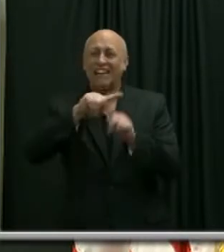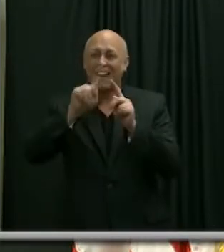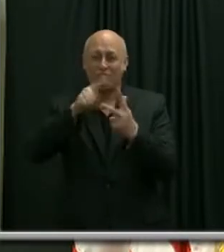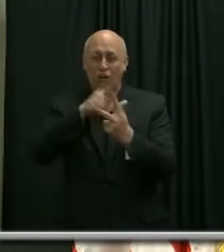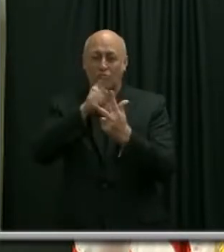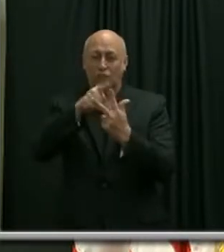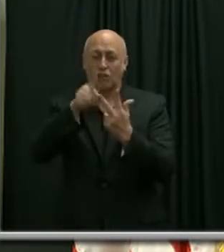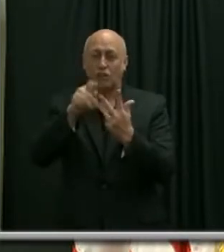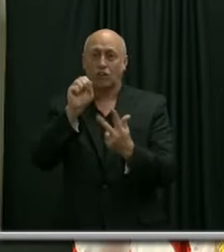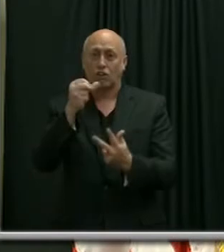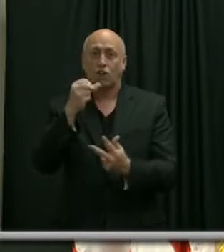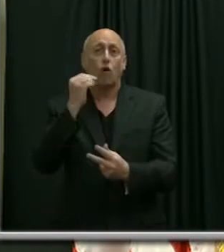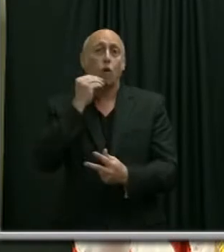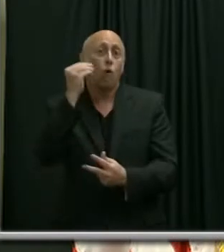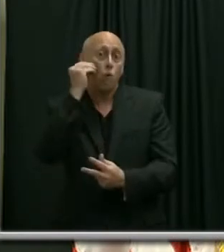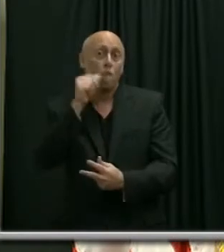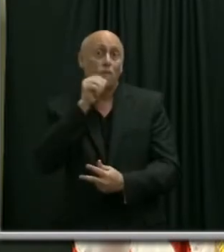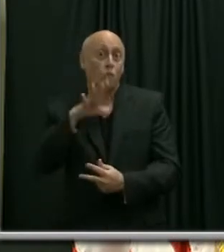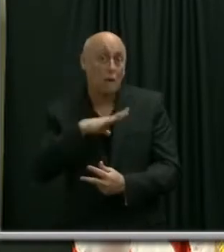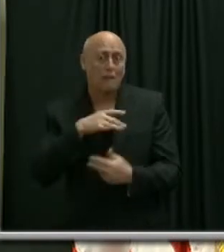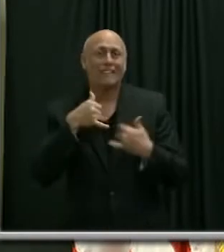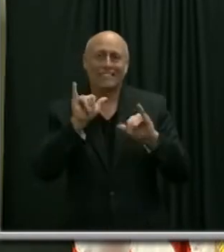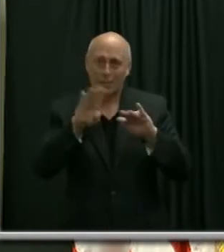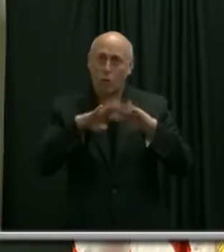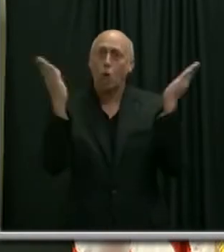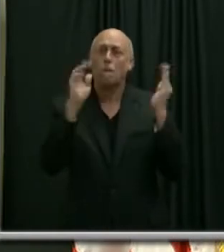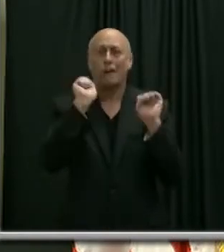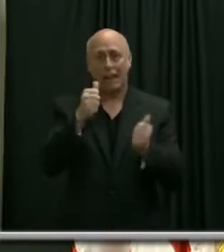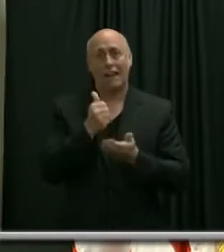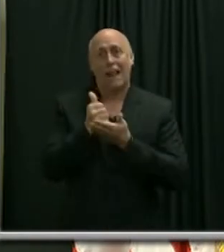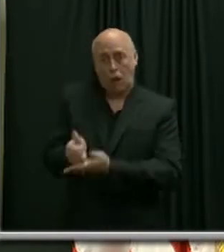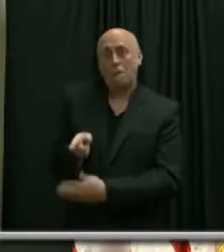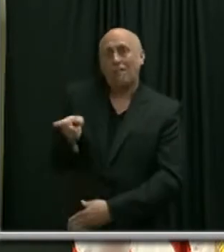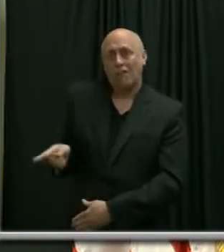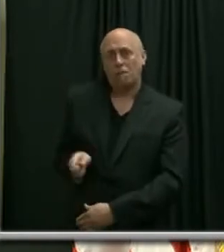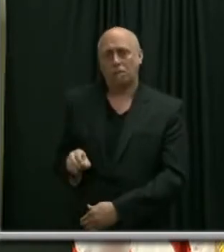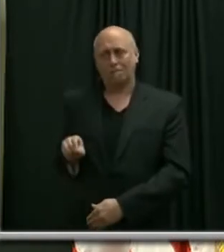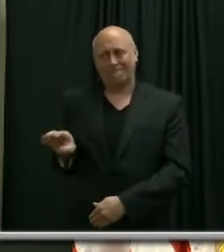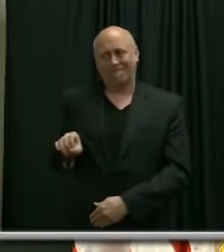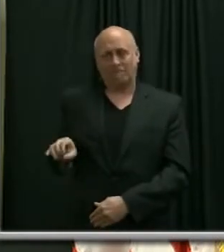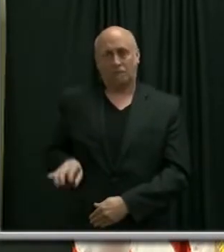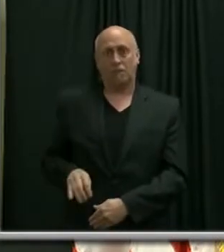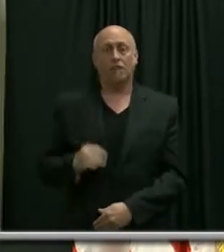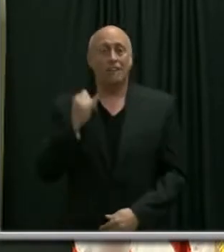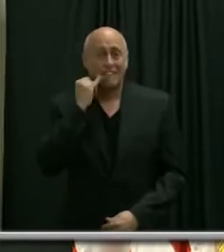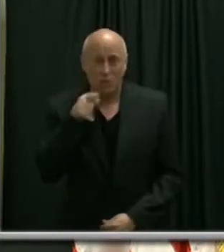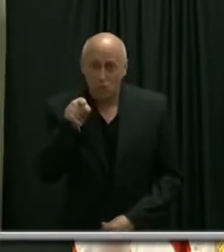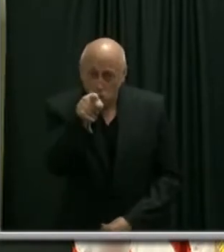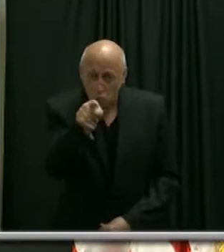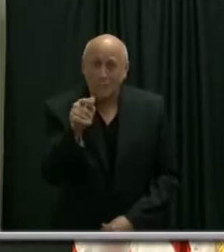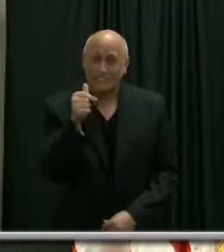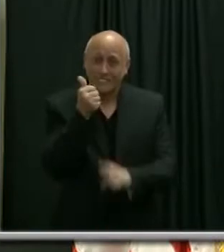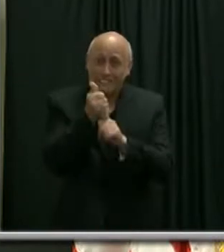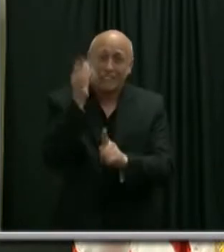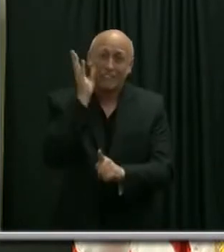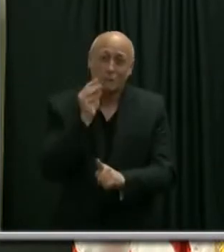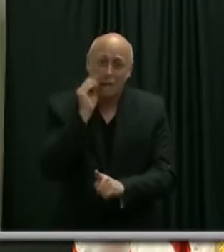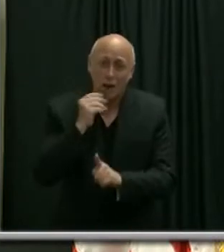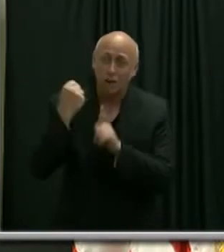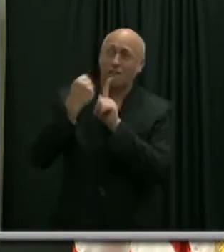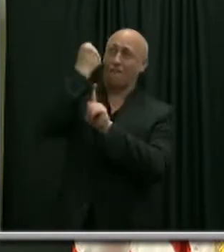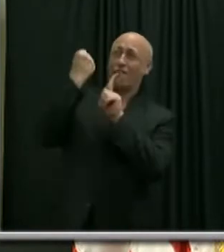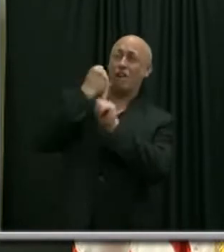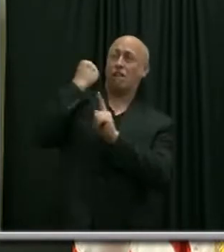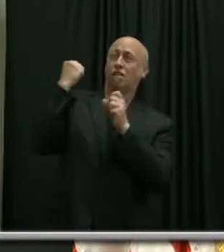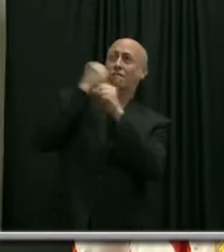all still open and are all still able to help. And for those who are struggling with violence in their home, please know that you are